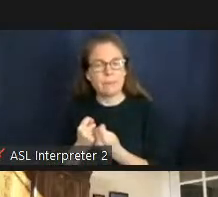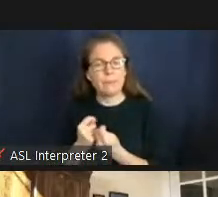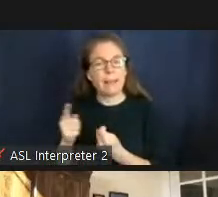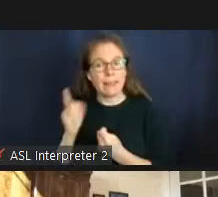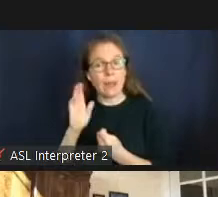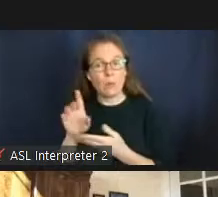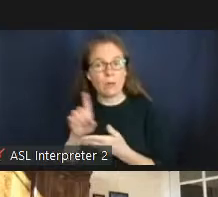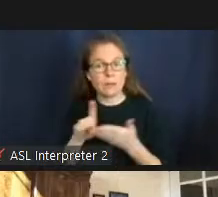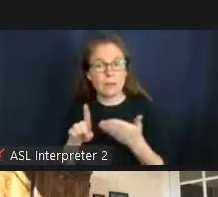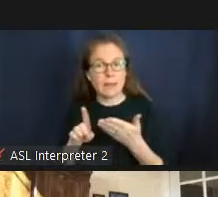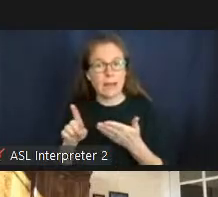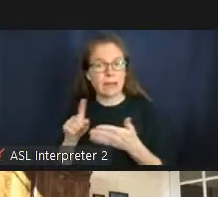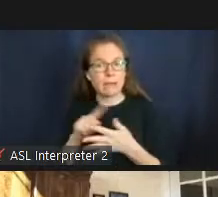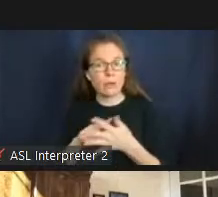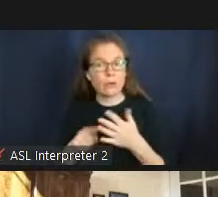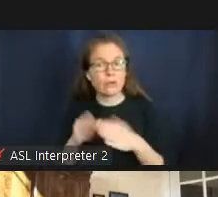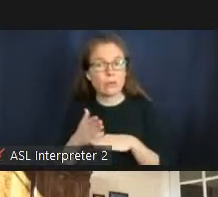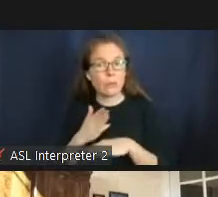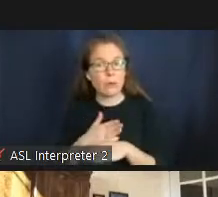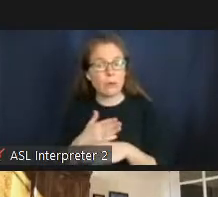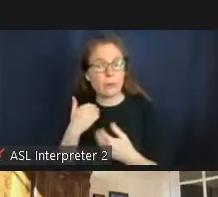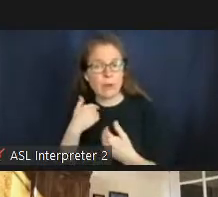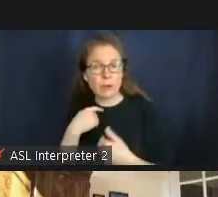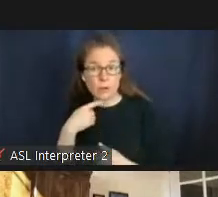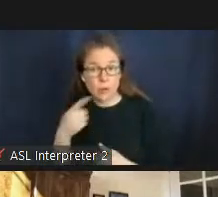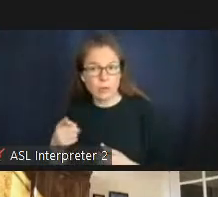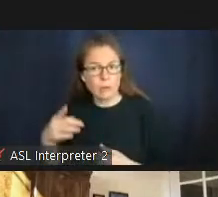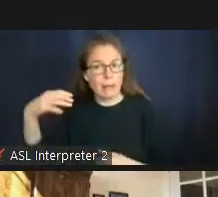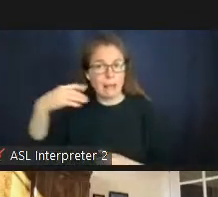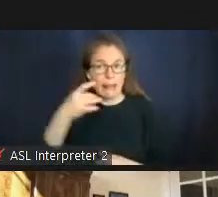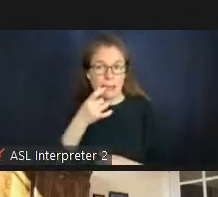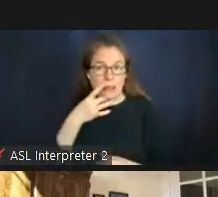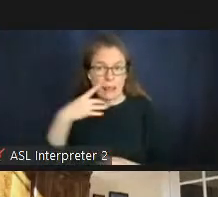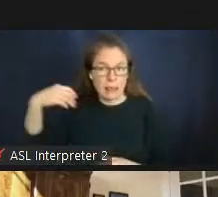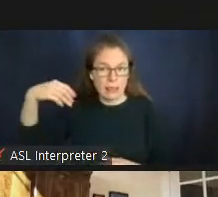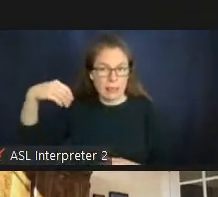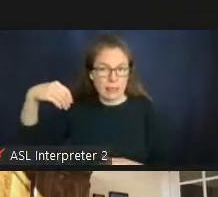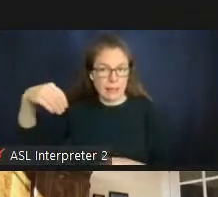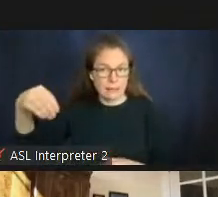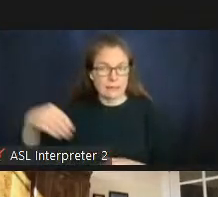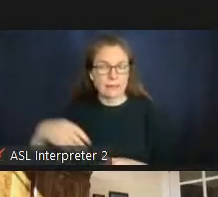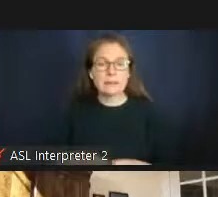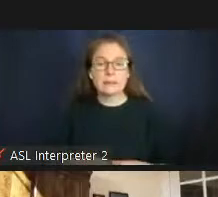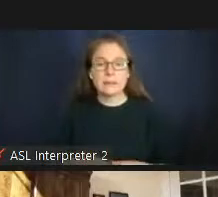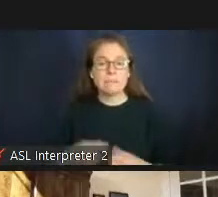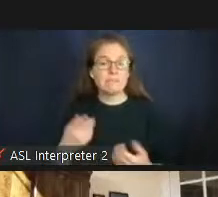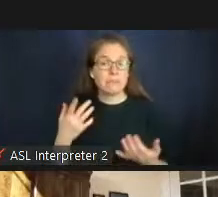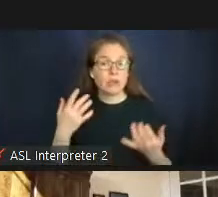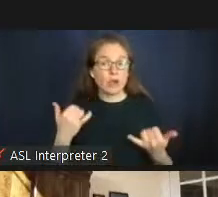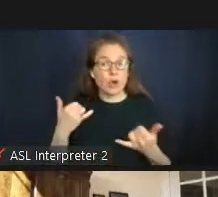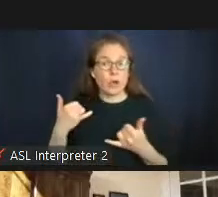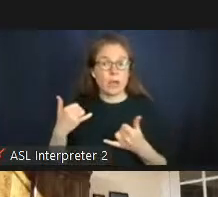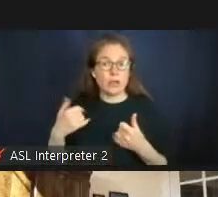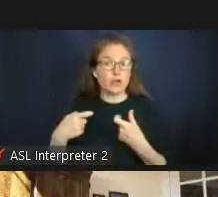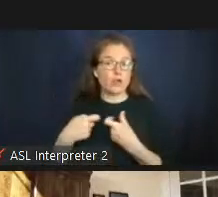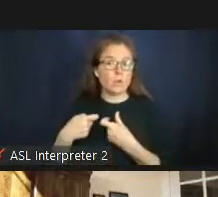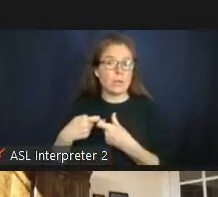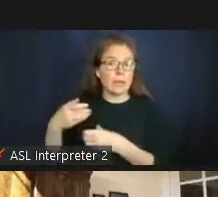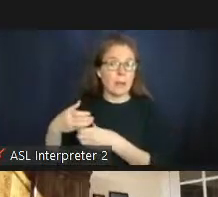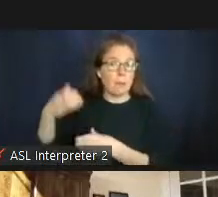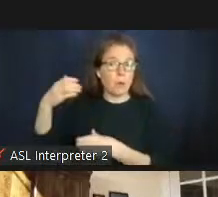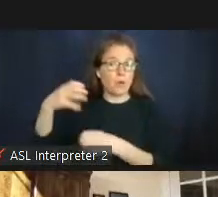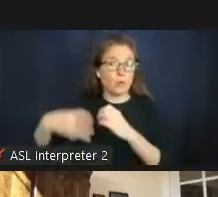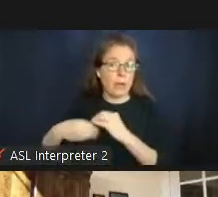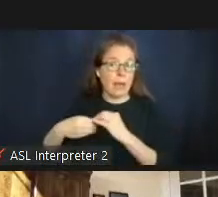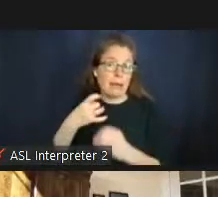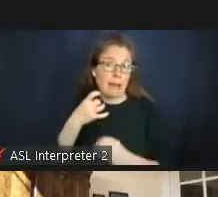those improvements. And so I do think we have opportunities perhaps on existing utility poles to try to incorporate some lighting. Great, thank you.